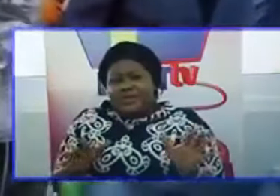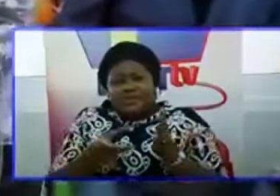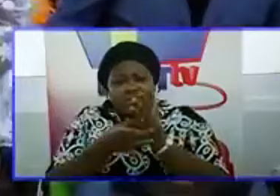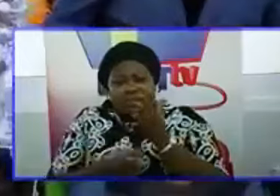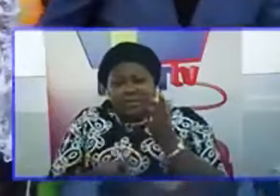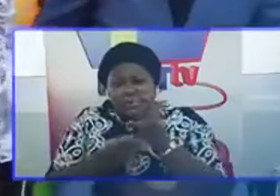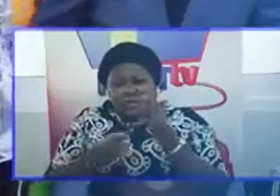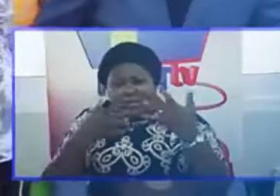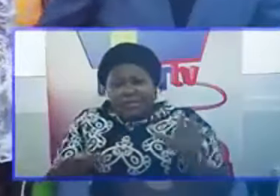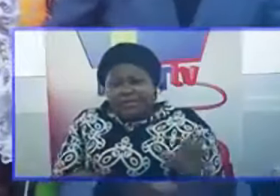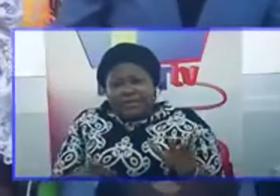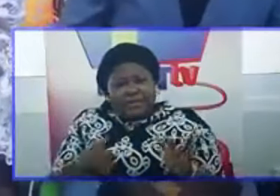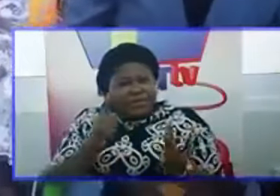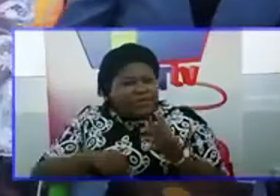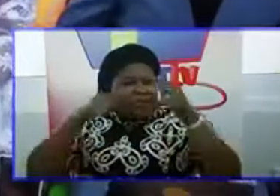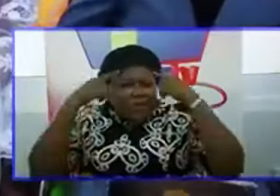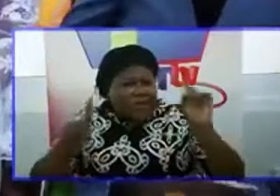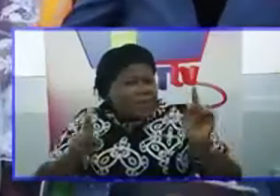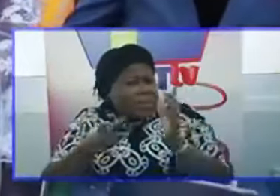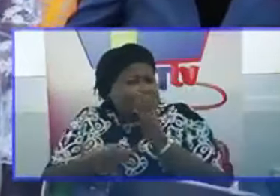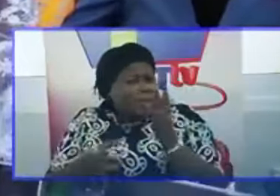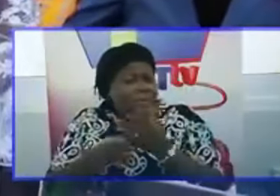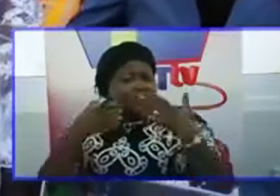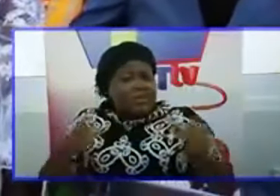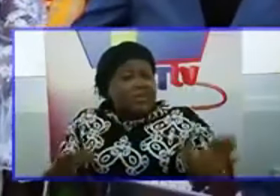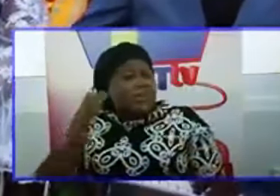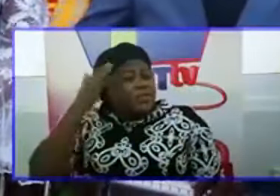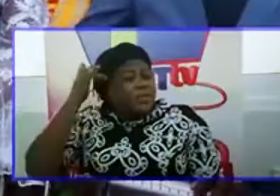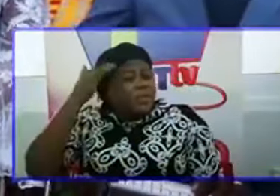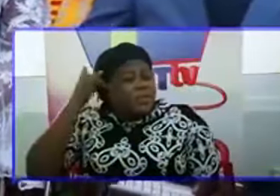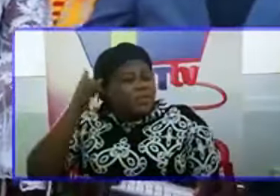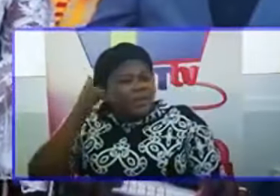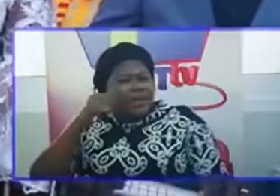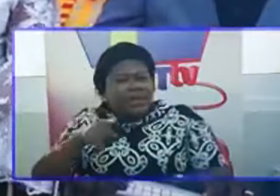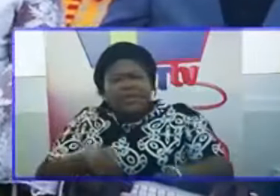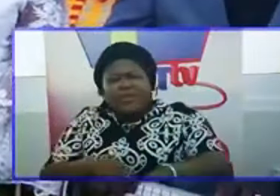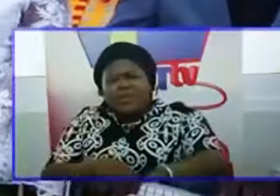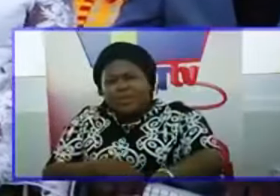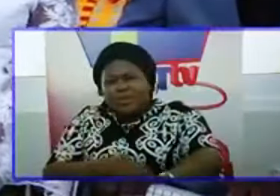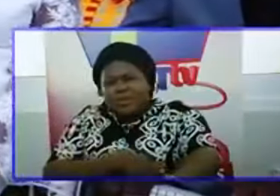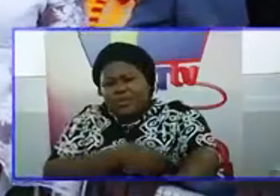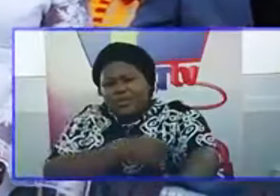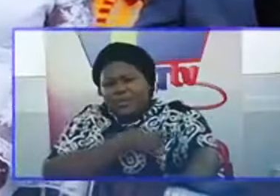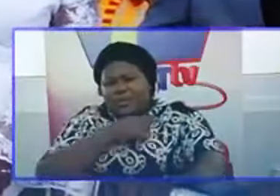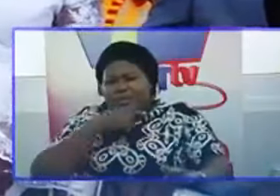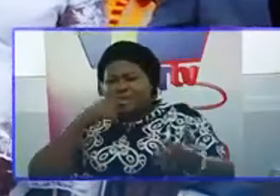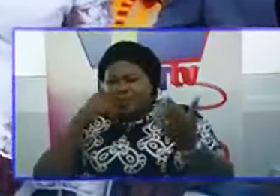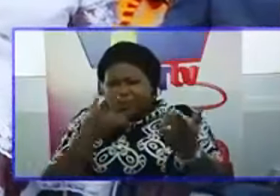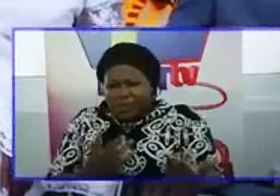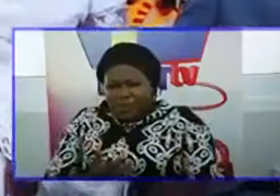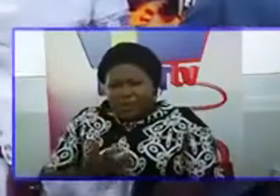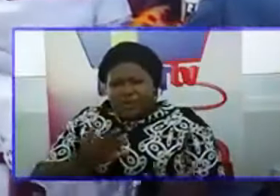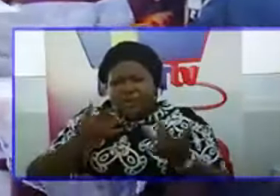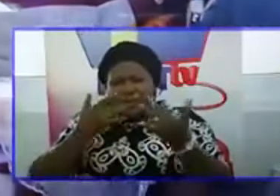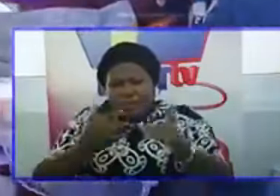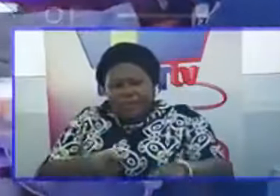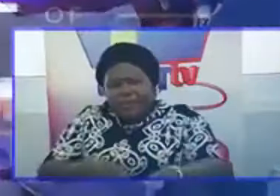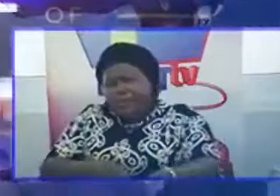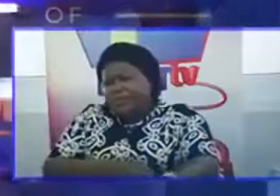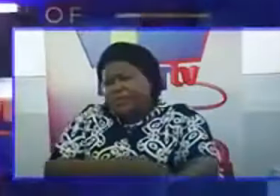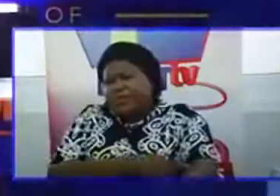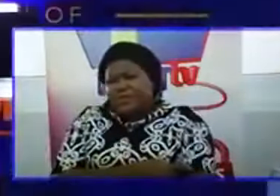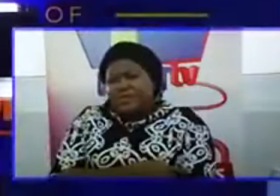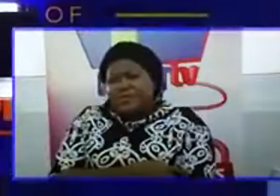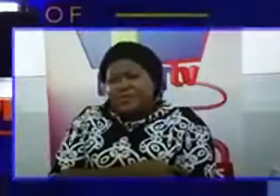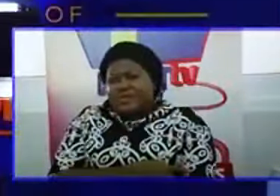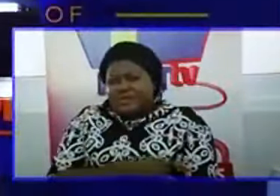oil. And what caused it was the long wait. So the time